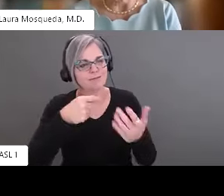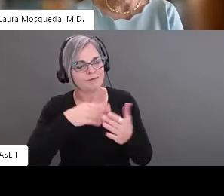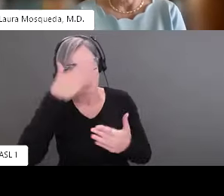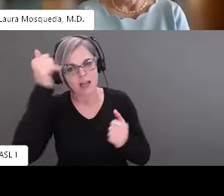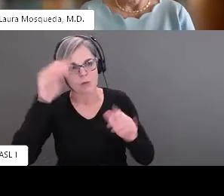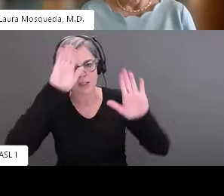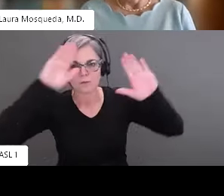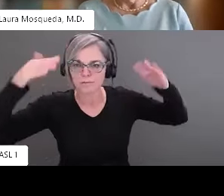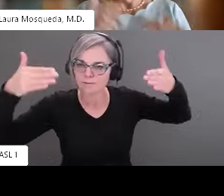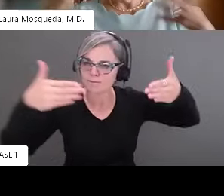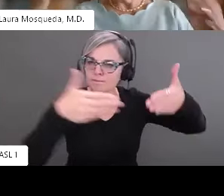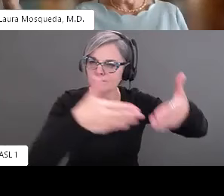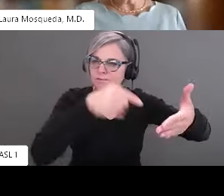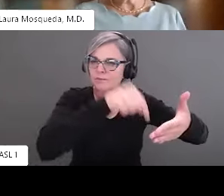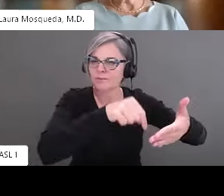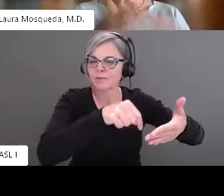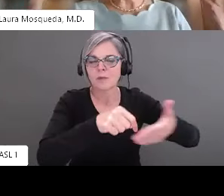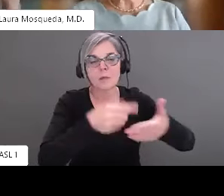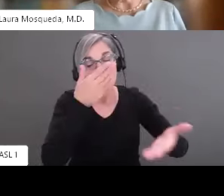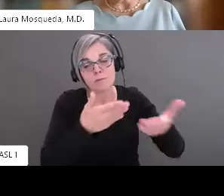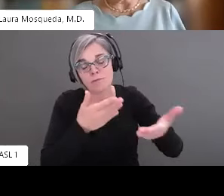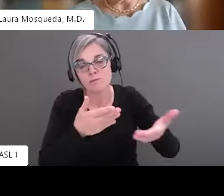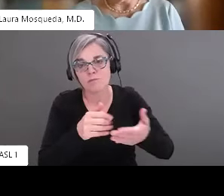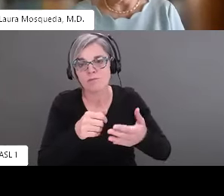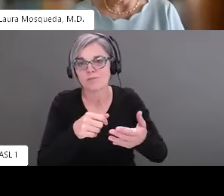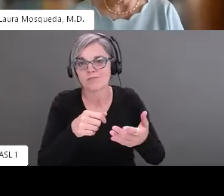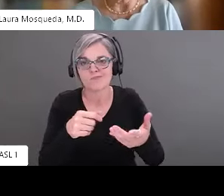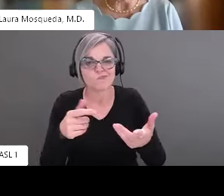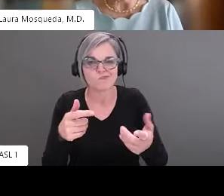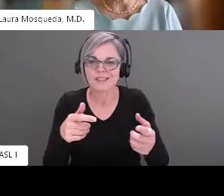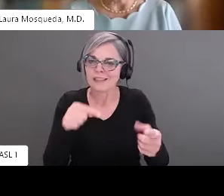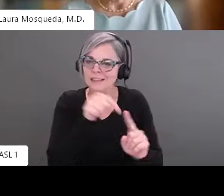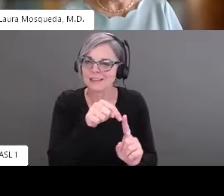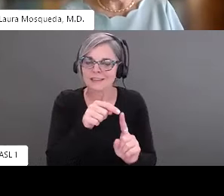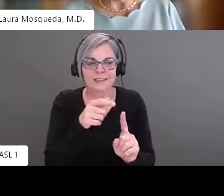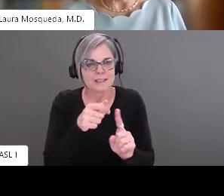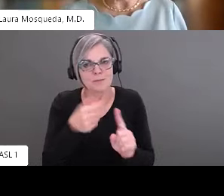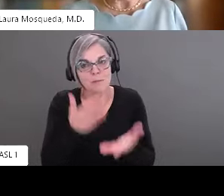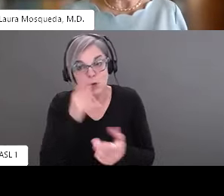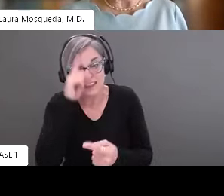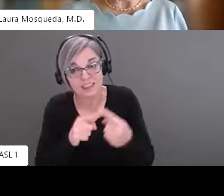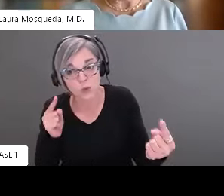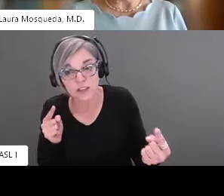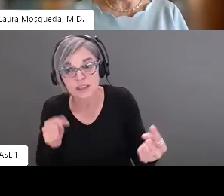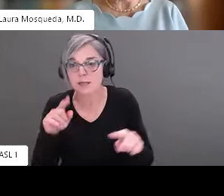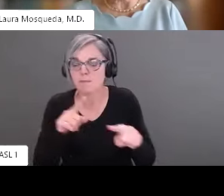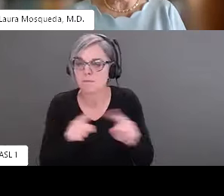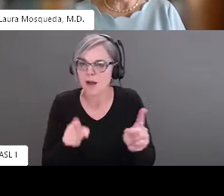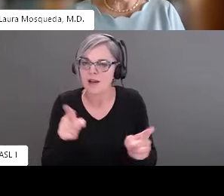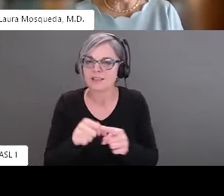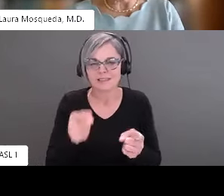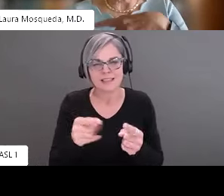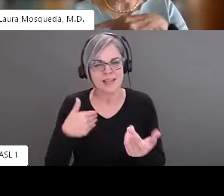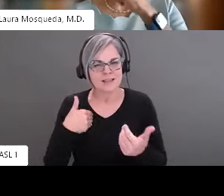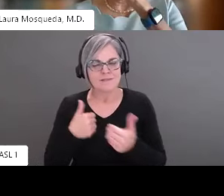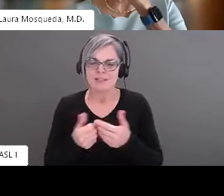them. The big argument between autonomy and safety, as one of my good friends